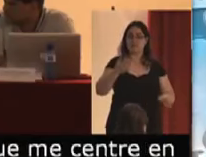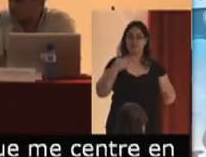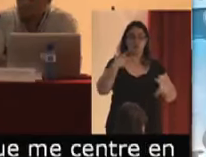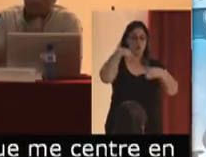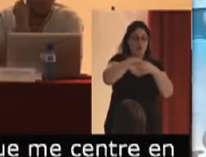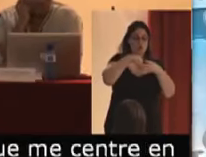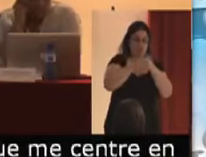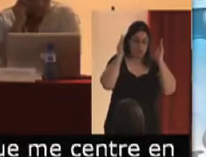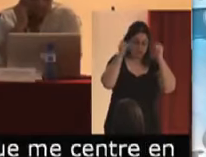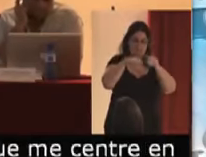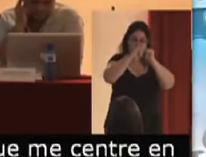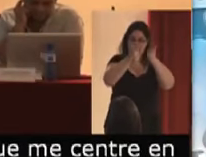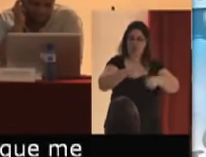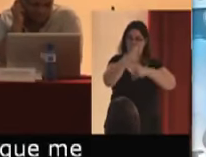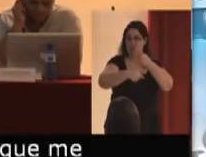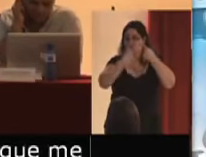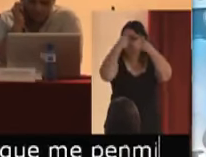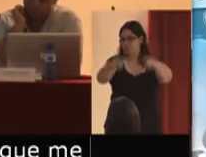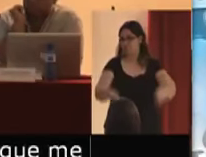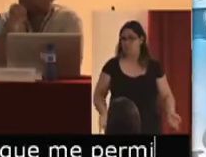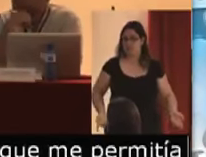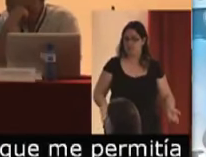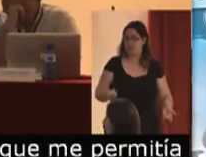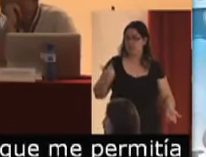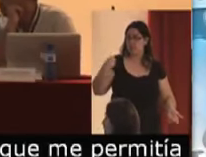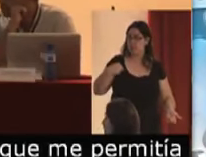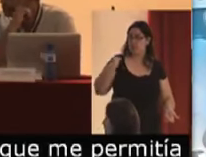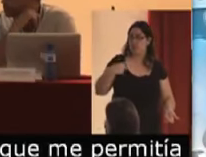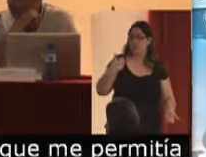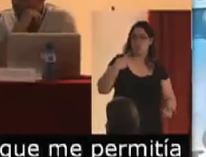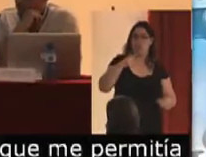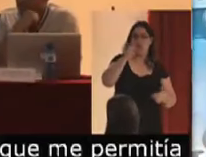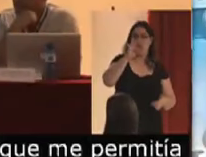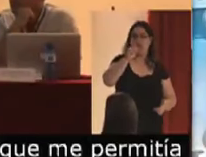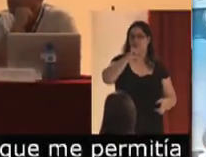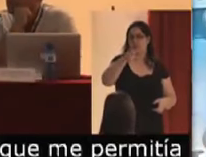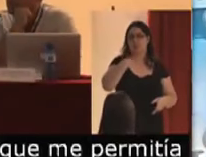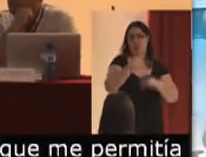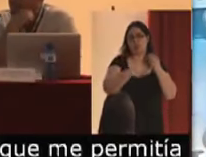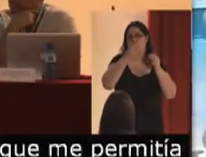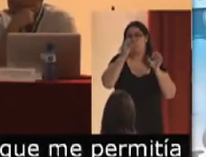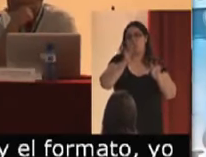me concentrate in the content. And LaTeX, well, help me do that exactly.